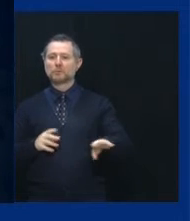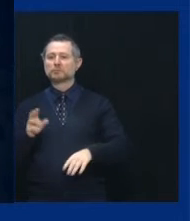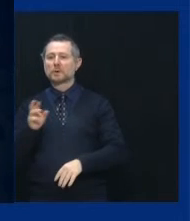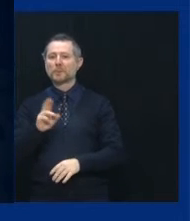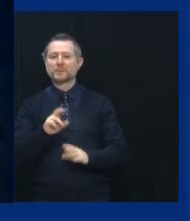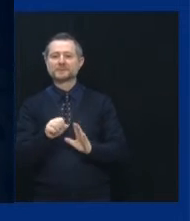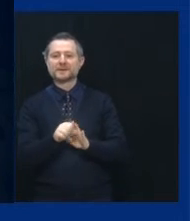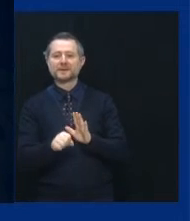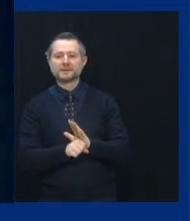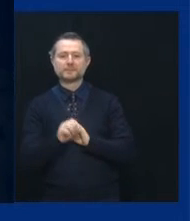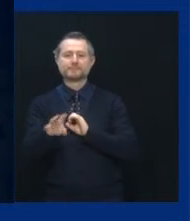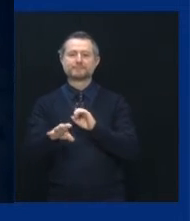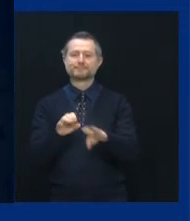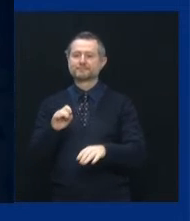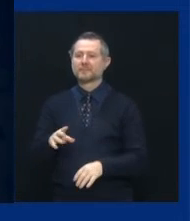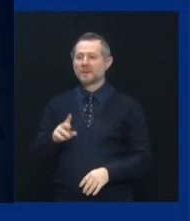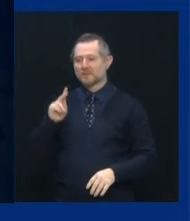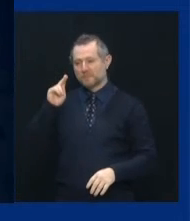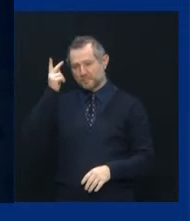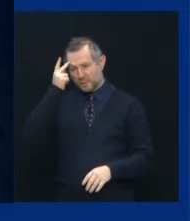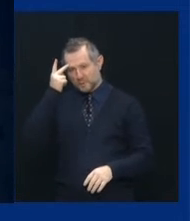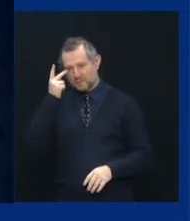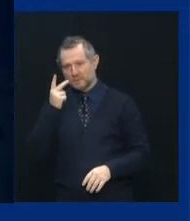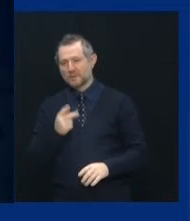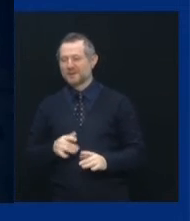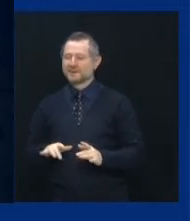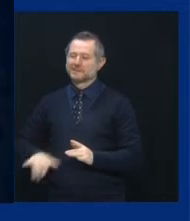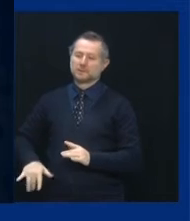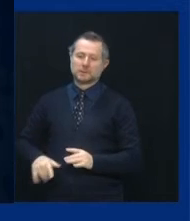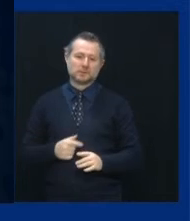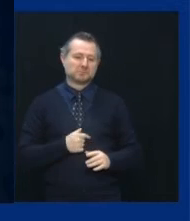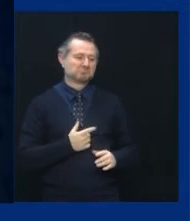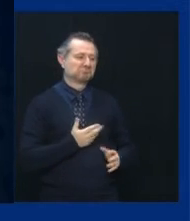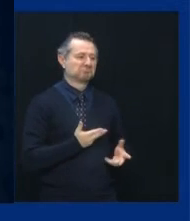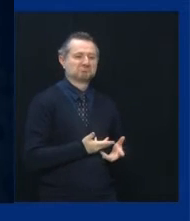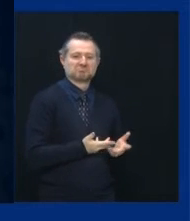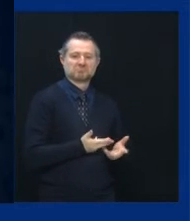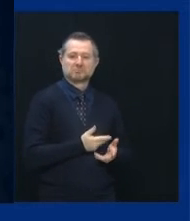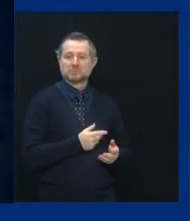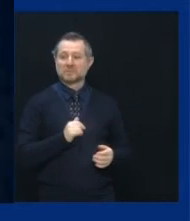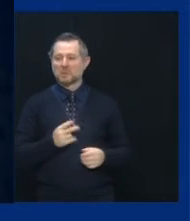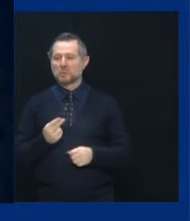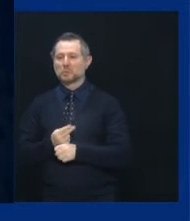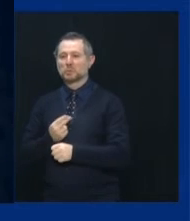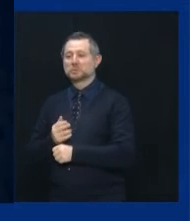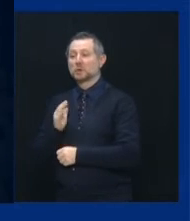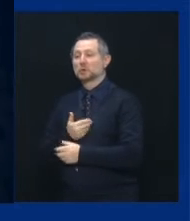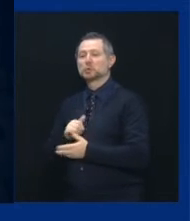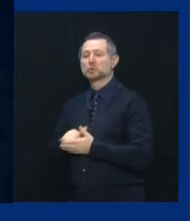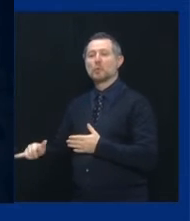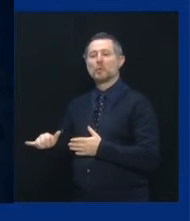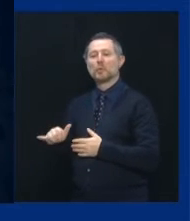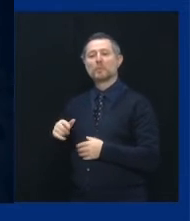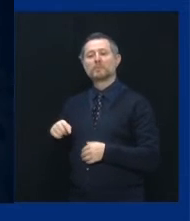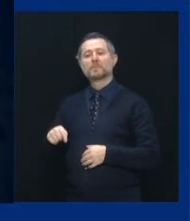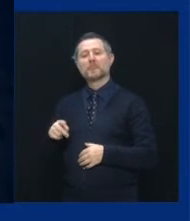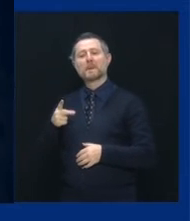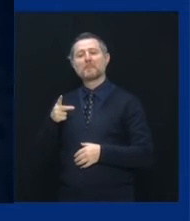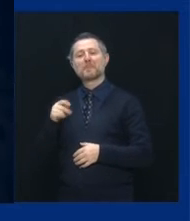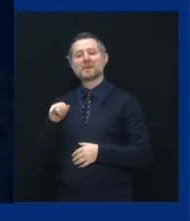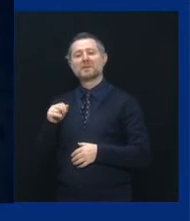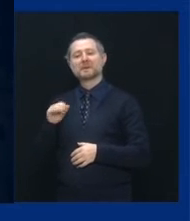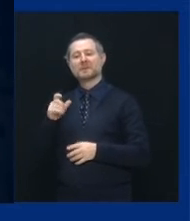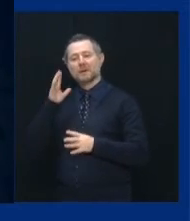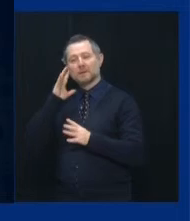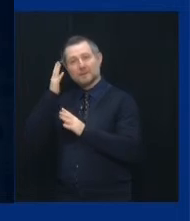pure political exercise. They've used New York as a political piñata to appeal to the